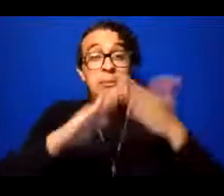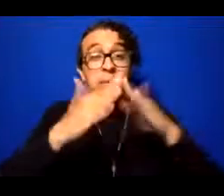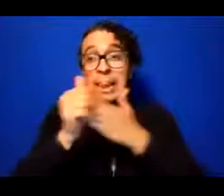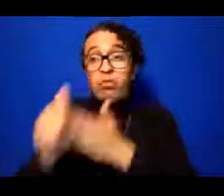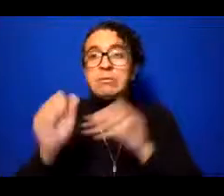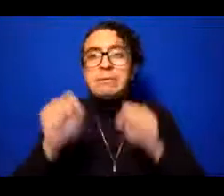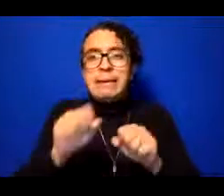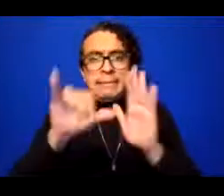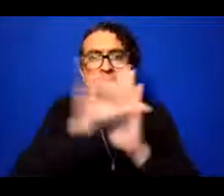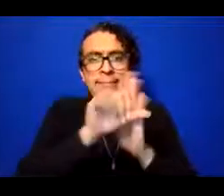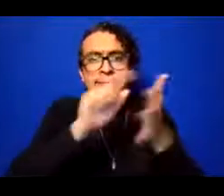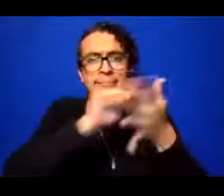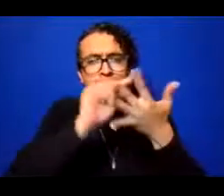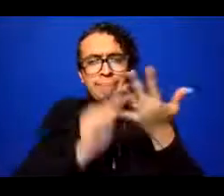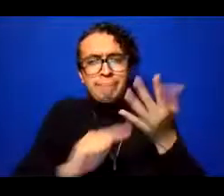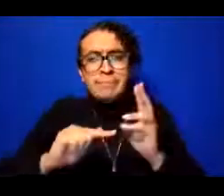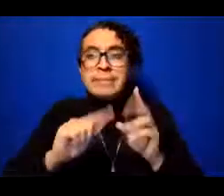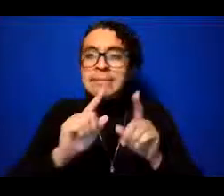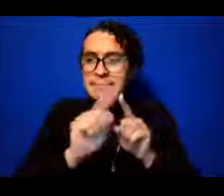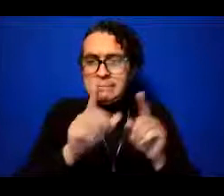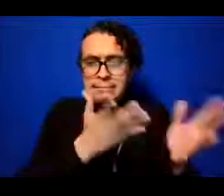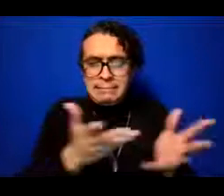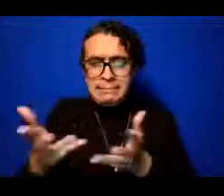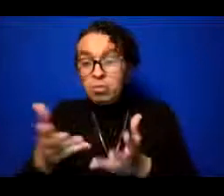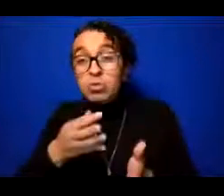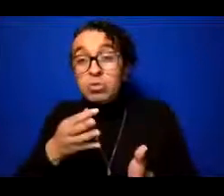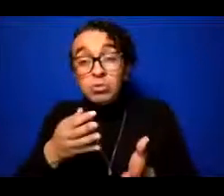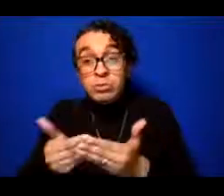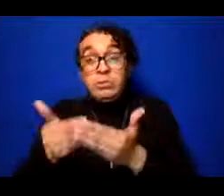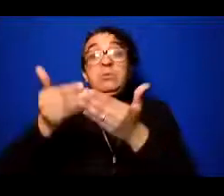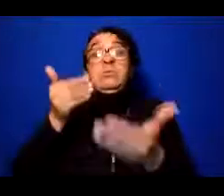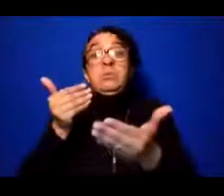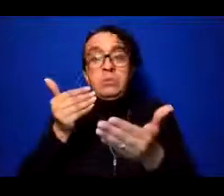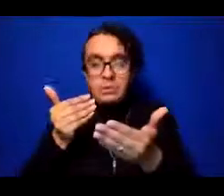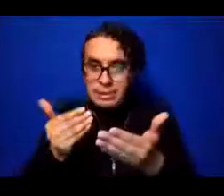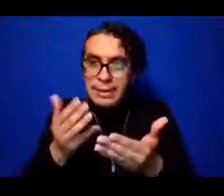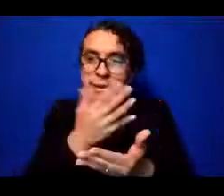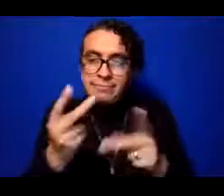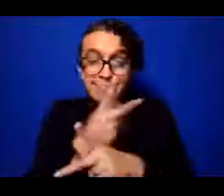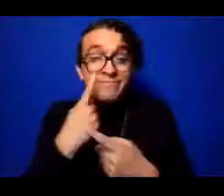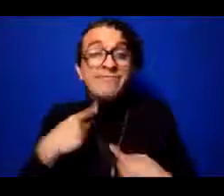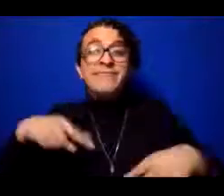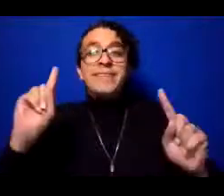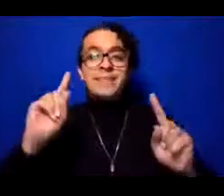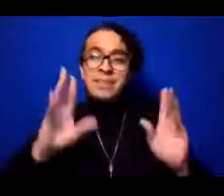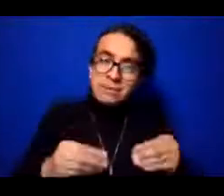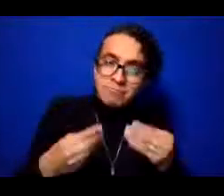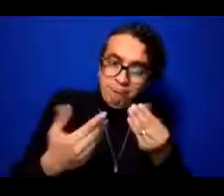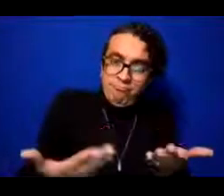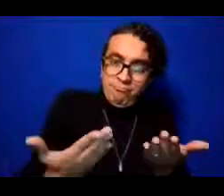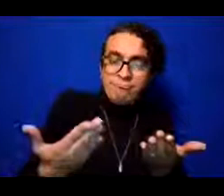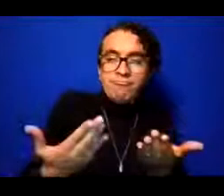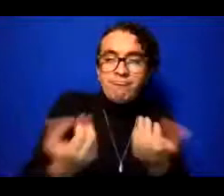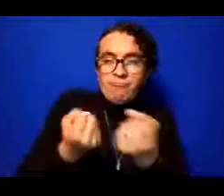these struggling students or kids sooner and more effectively and provide more of a holistic support for them, which